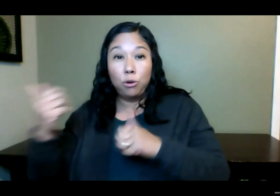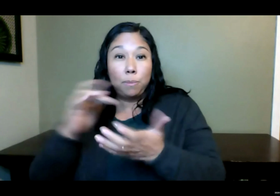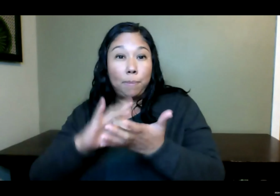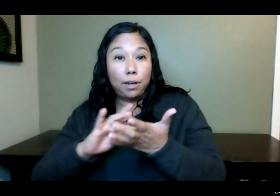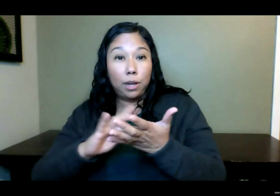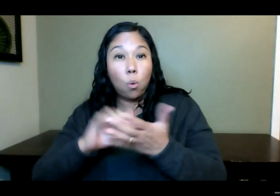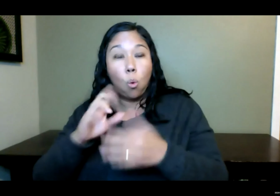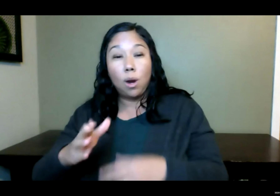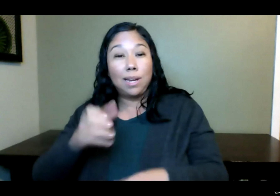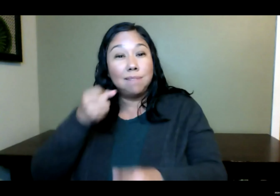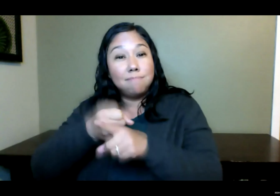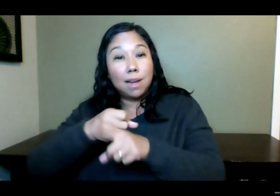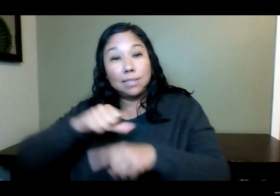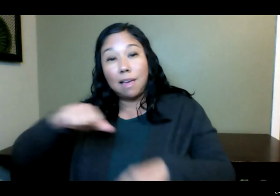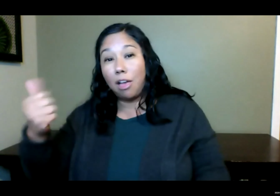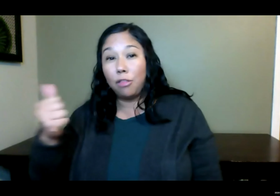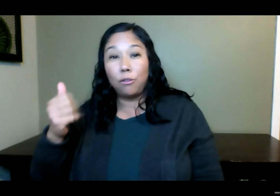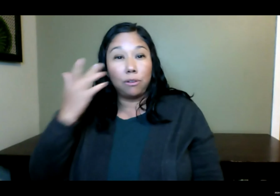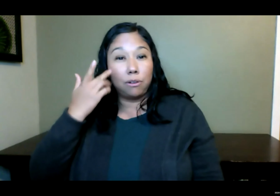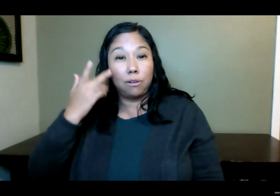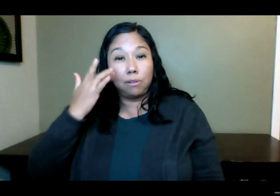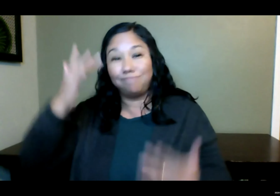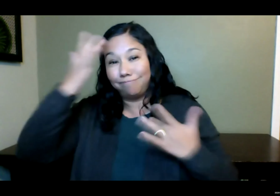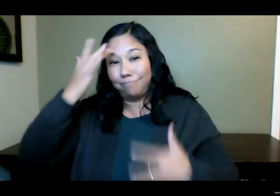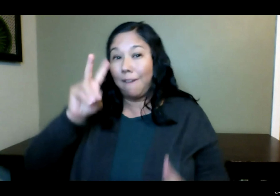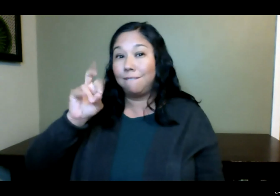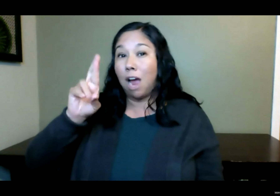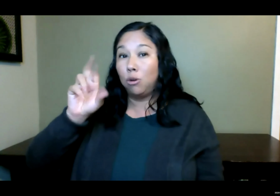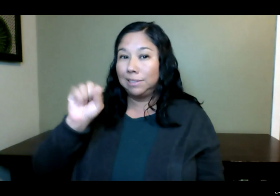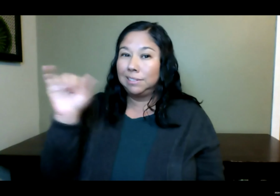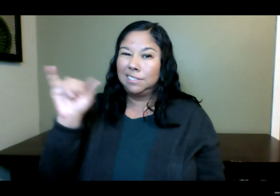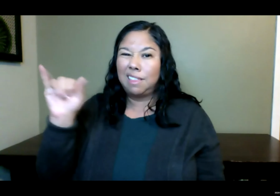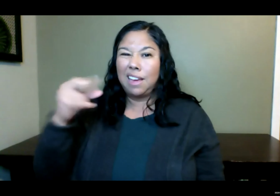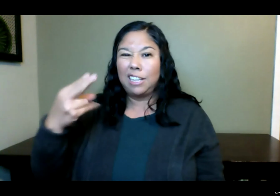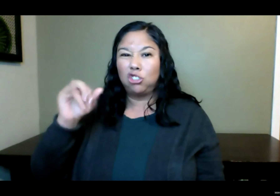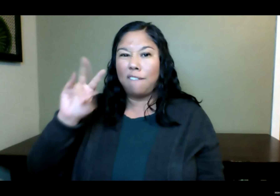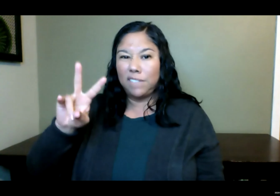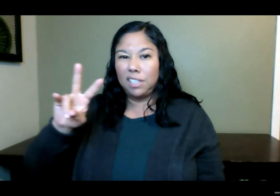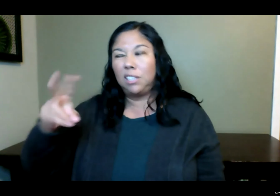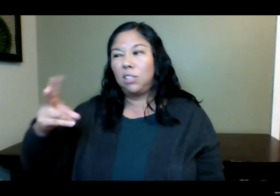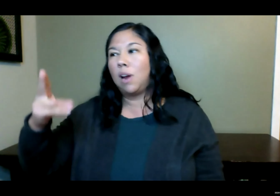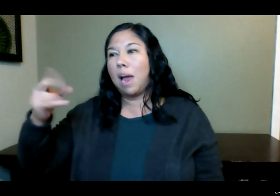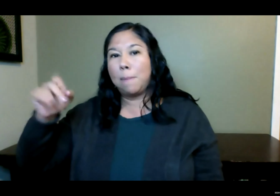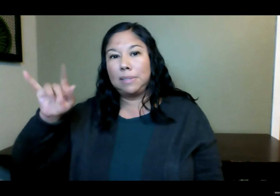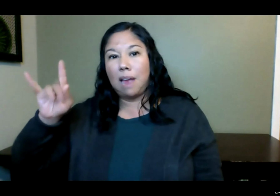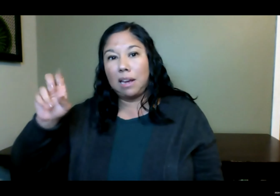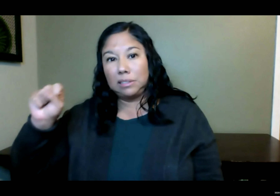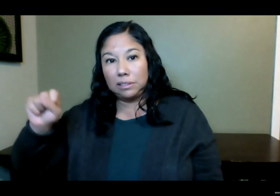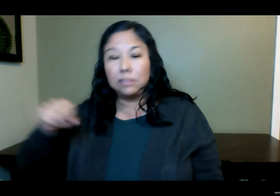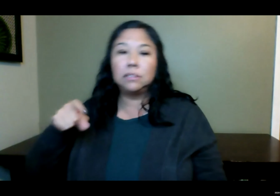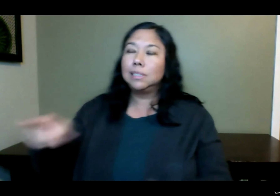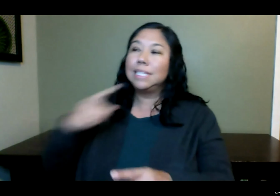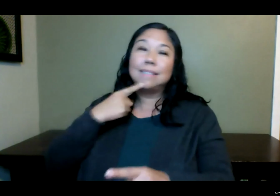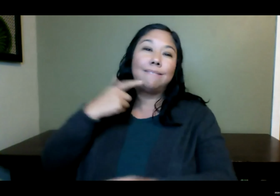impact viruses like HIV or hepatitis, etc.? And Keni answered, the vaccine